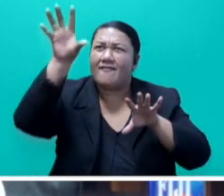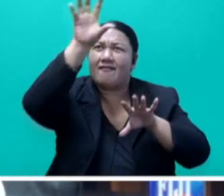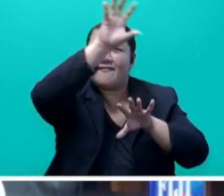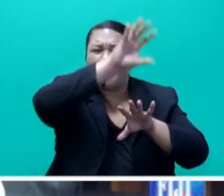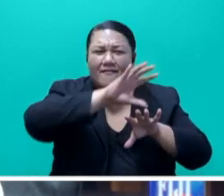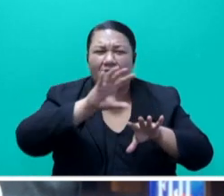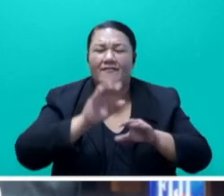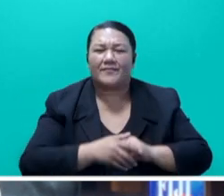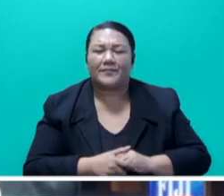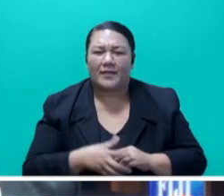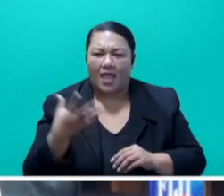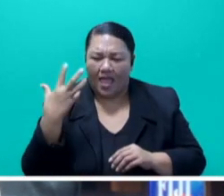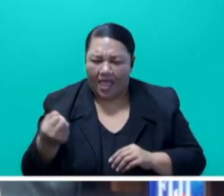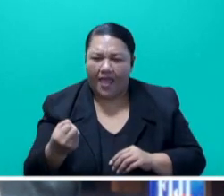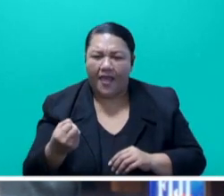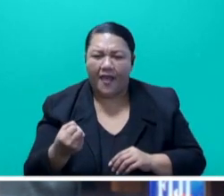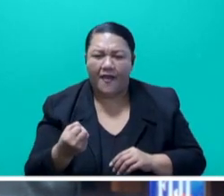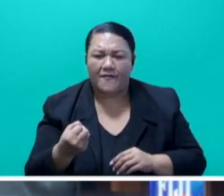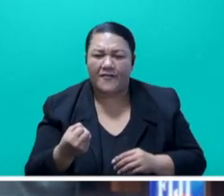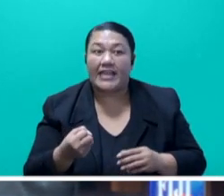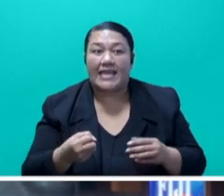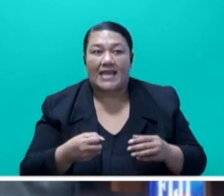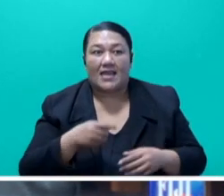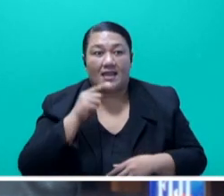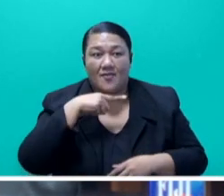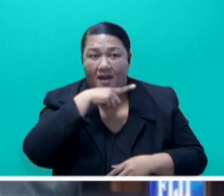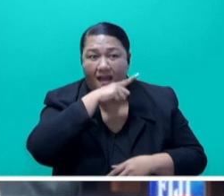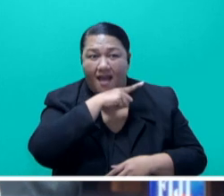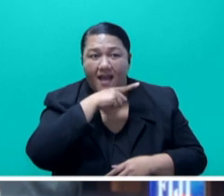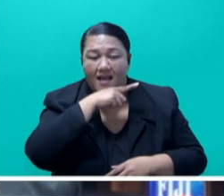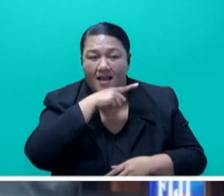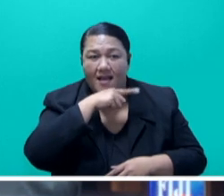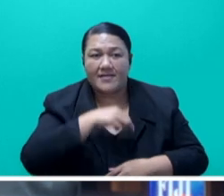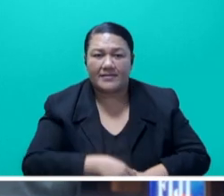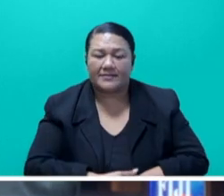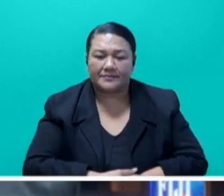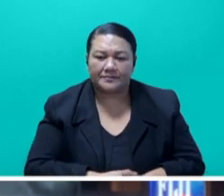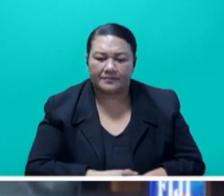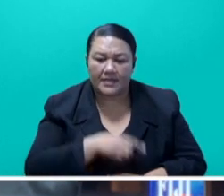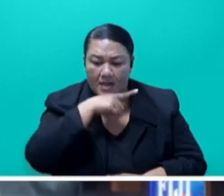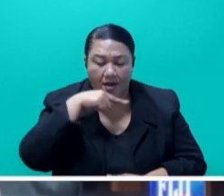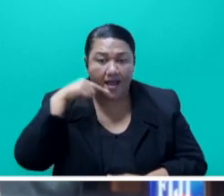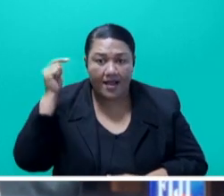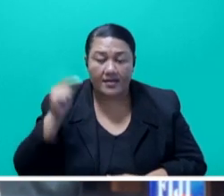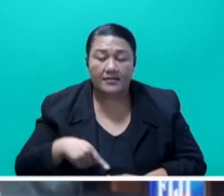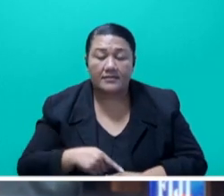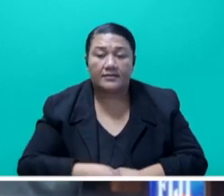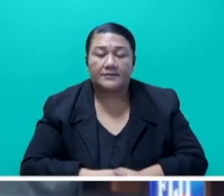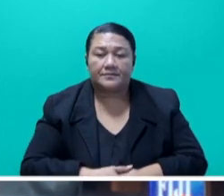UNAMI, the United Nations Assistance Mission in Iraq. I've also included in my